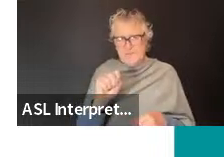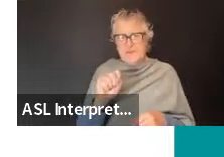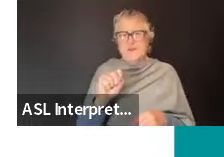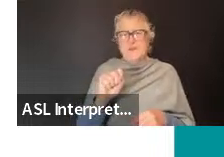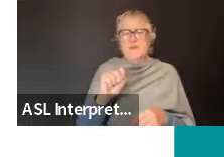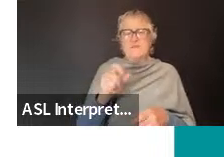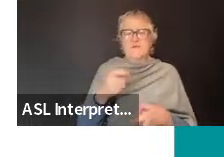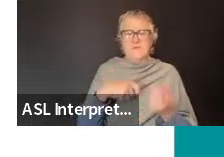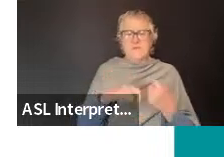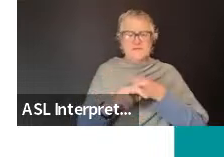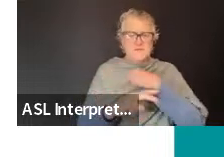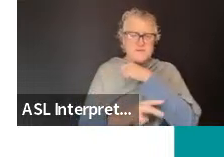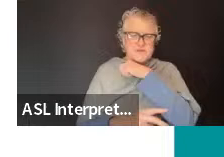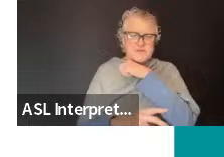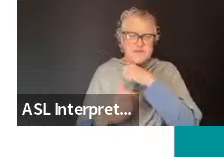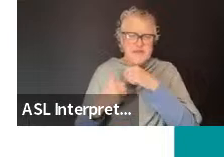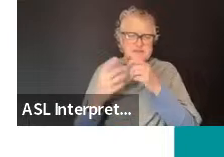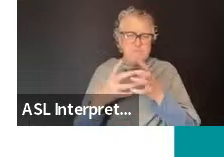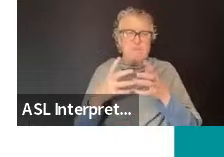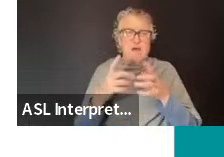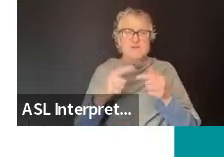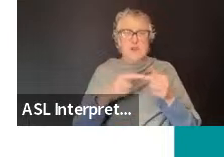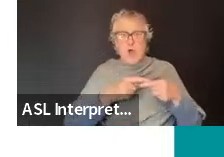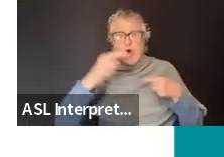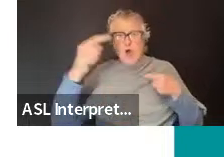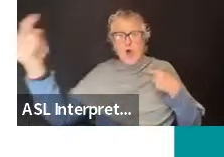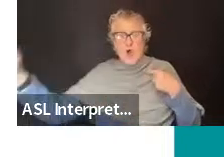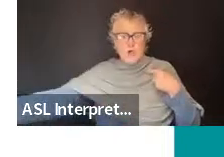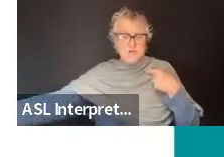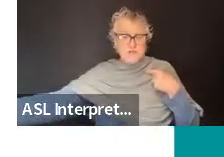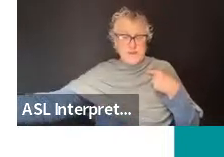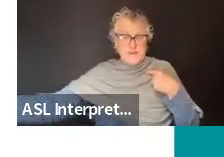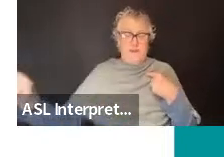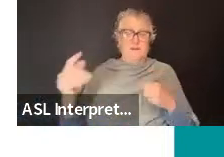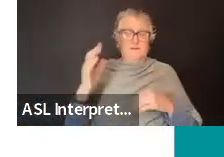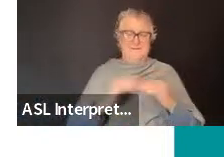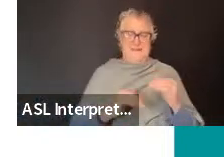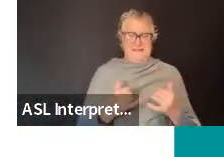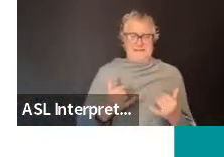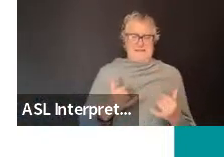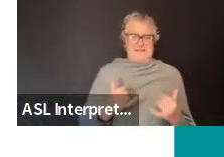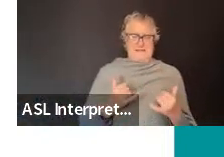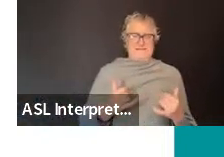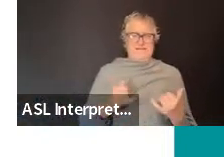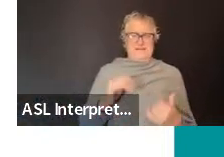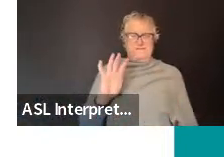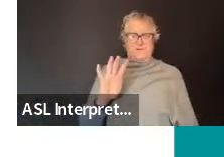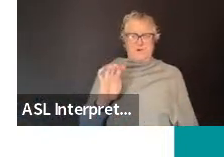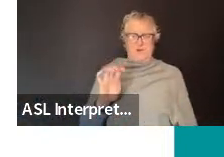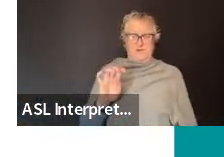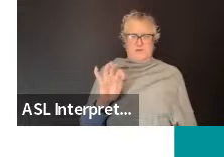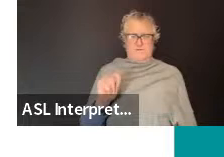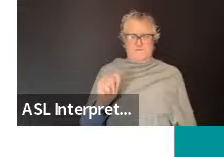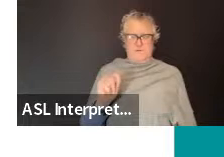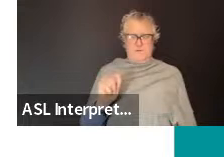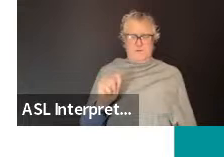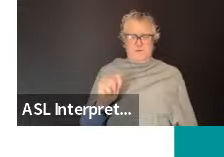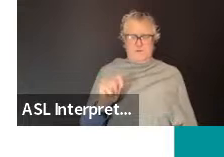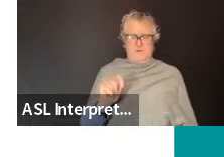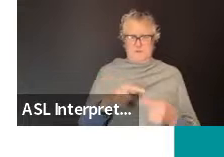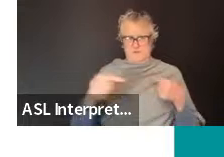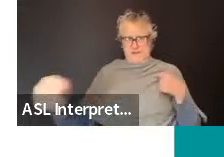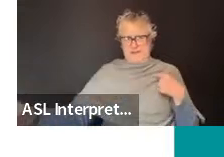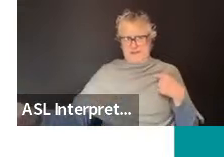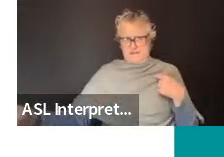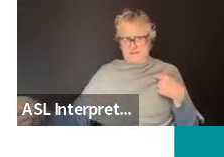horizontal navigation clearance to that 400 feet span difference. And then also it'll shows